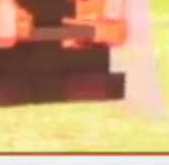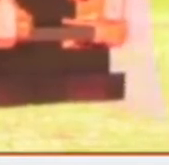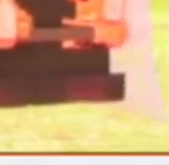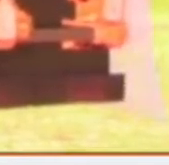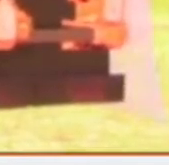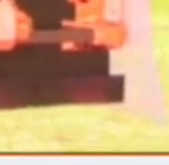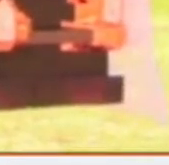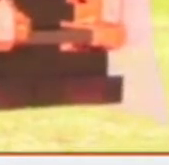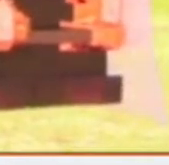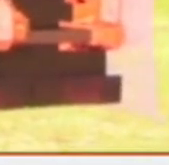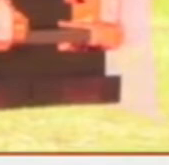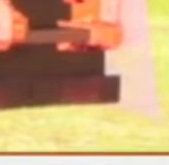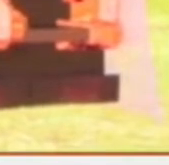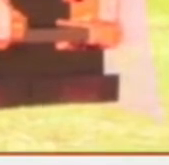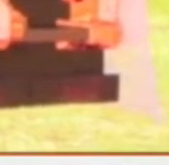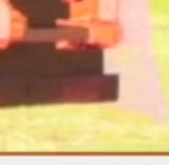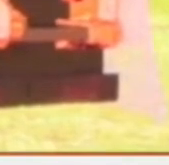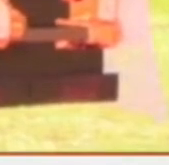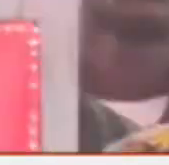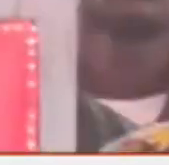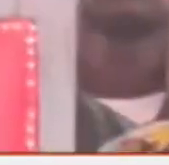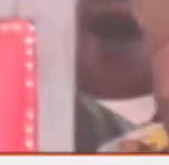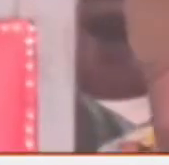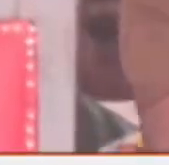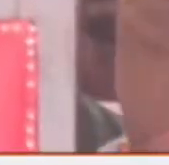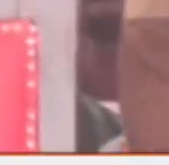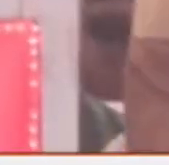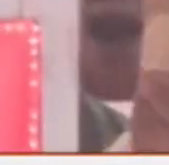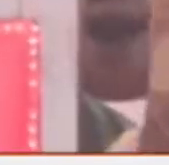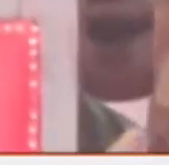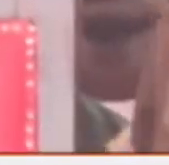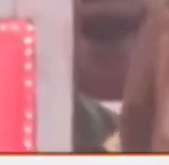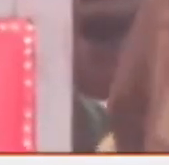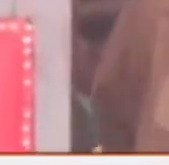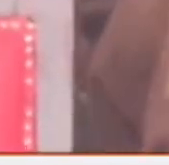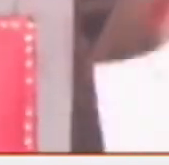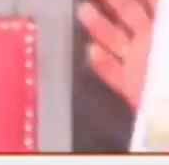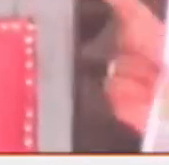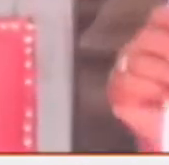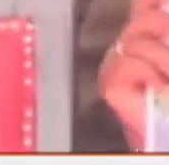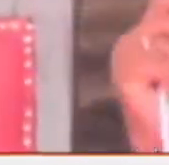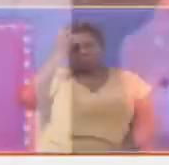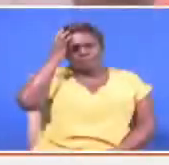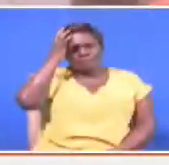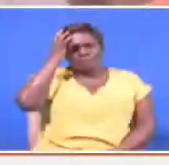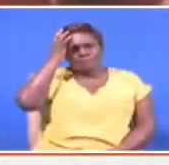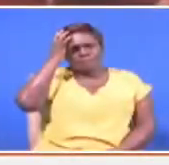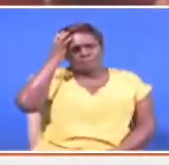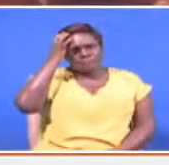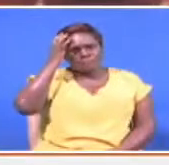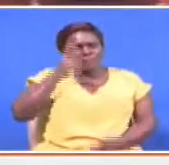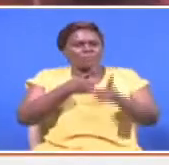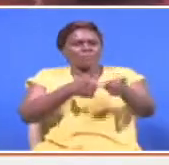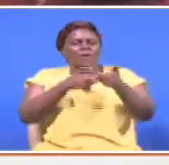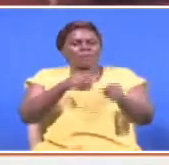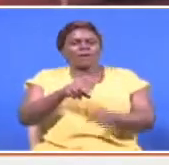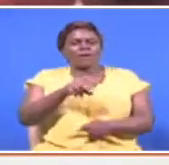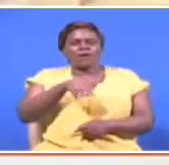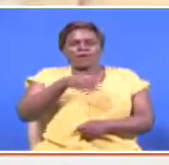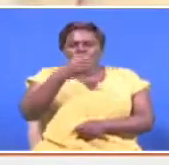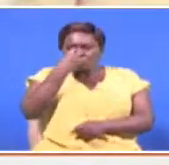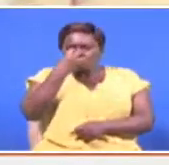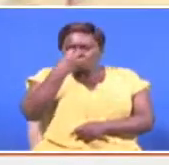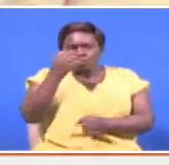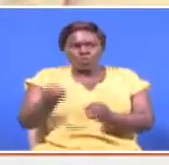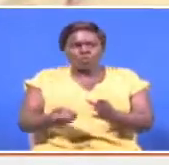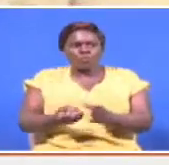by police officers during the protests. But Raila, castigating President William Ruto for allegedly coming up